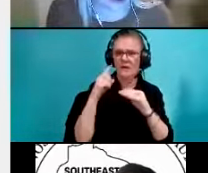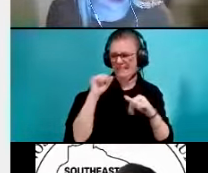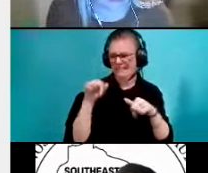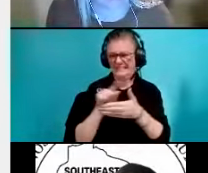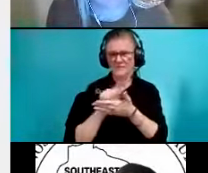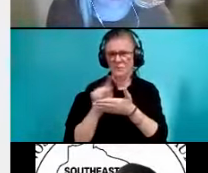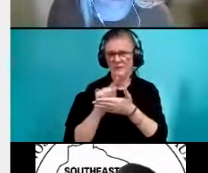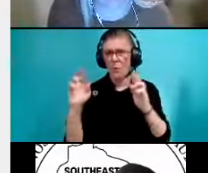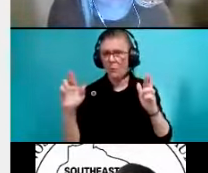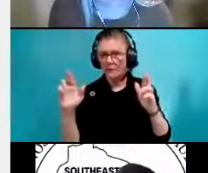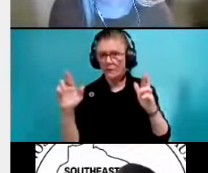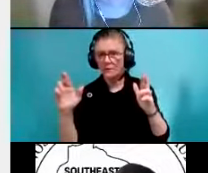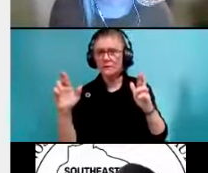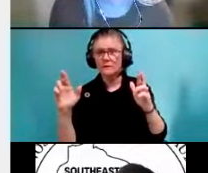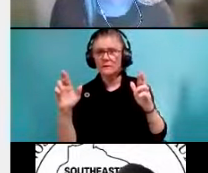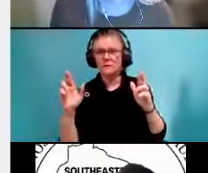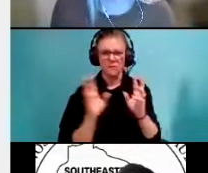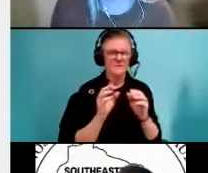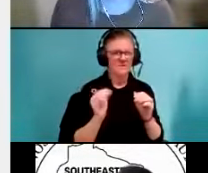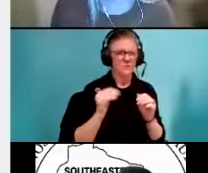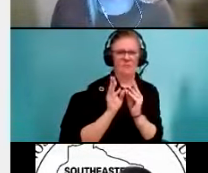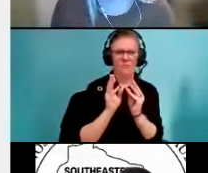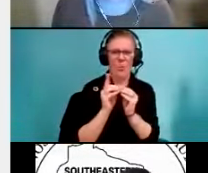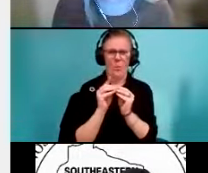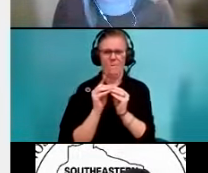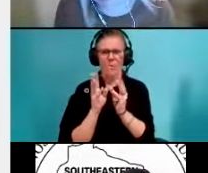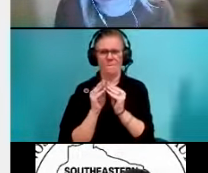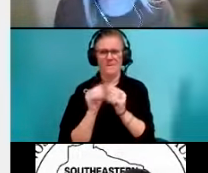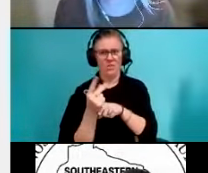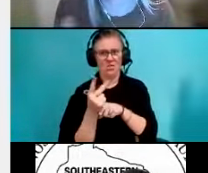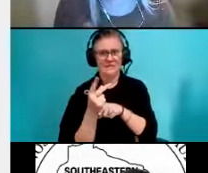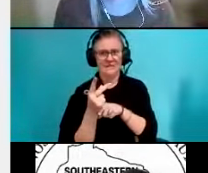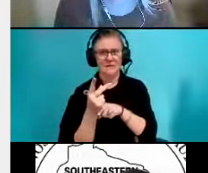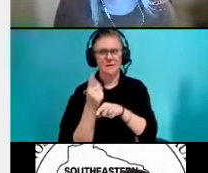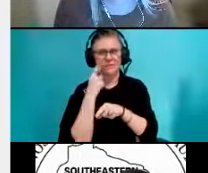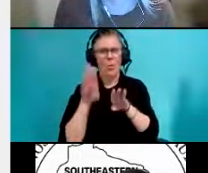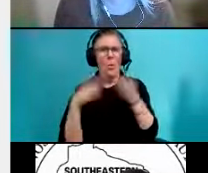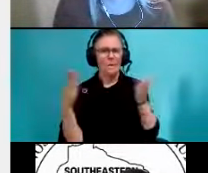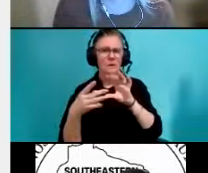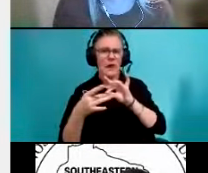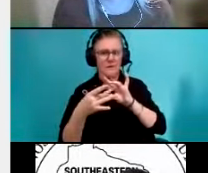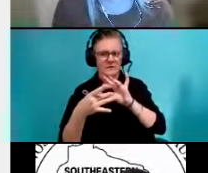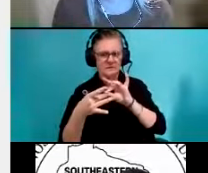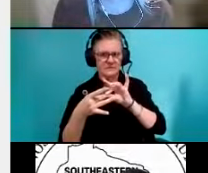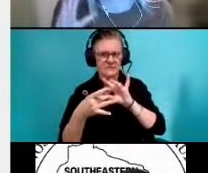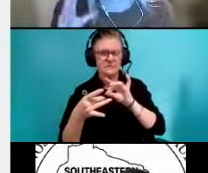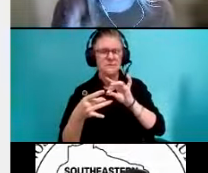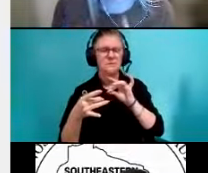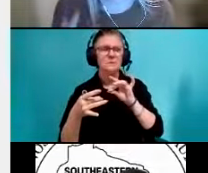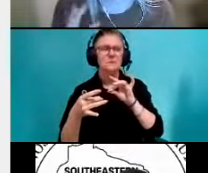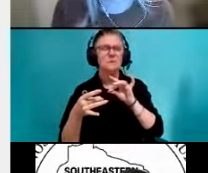week. After our meeting on Thursday, that is going to be another opportunity to provide comments. Again, we'll have some kind of,